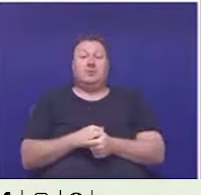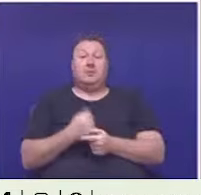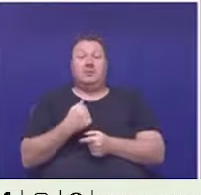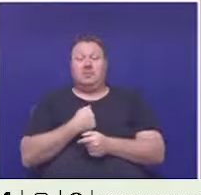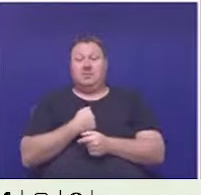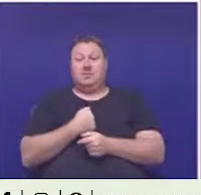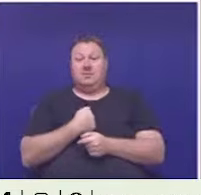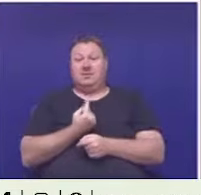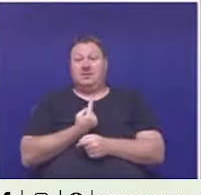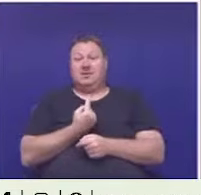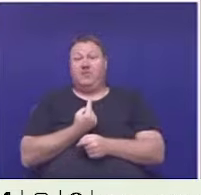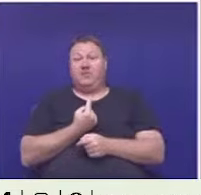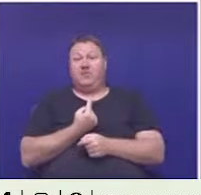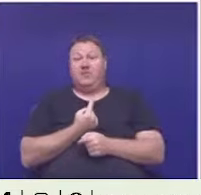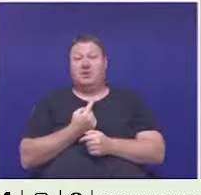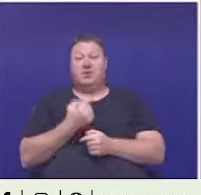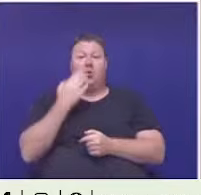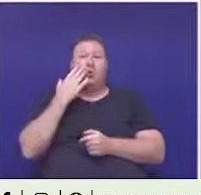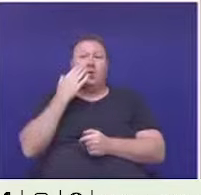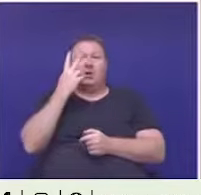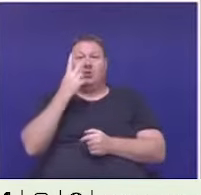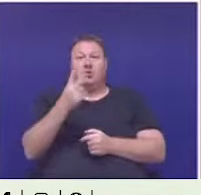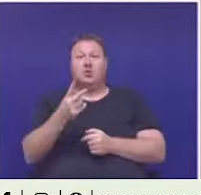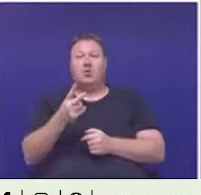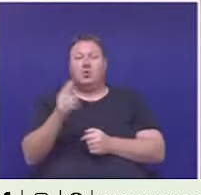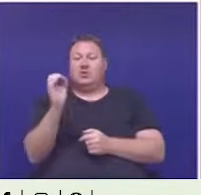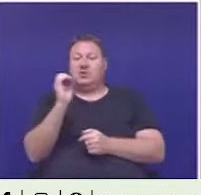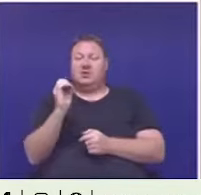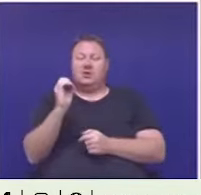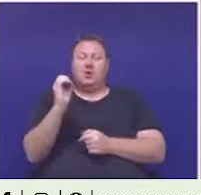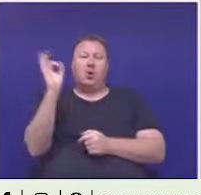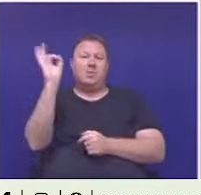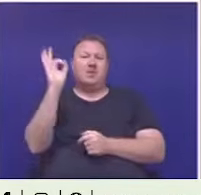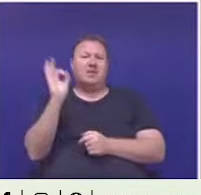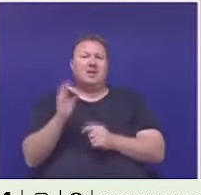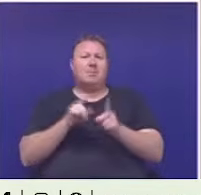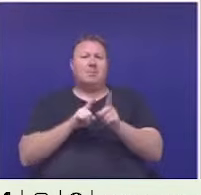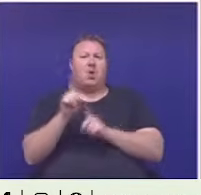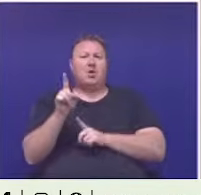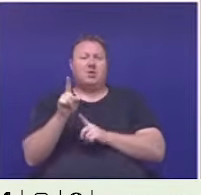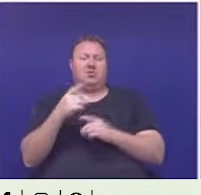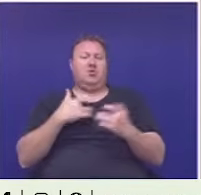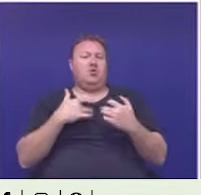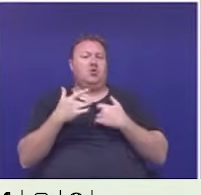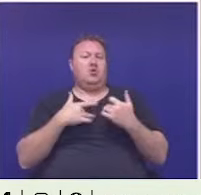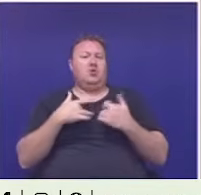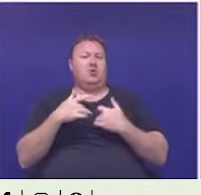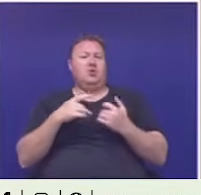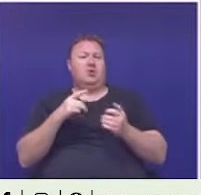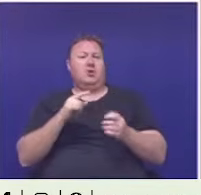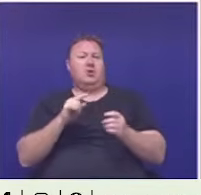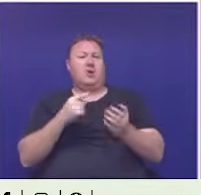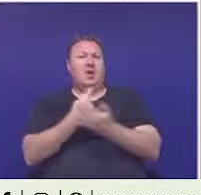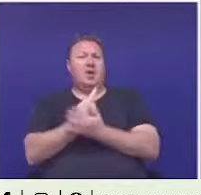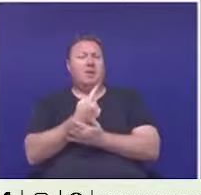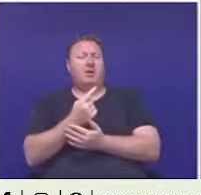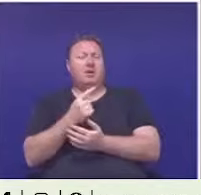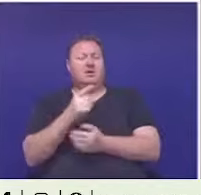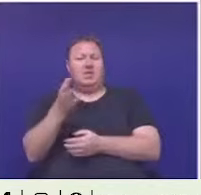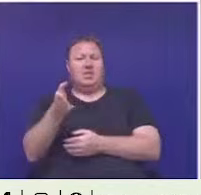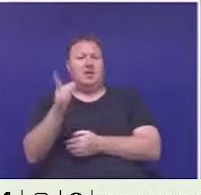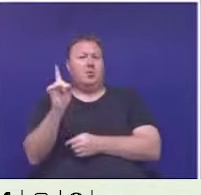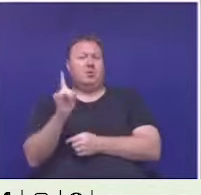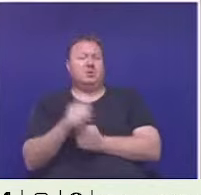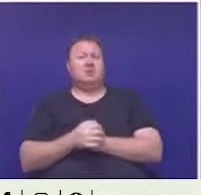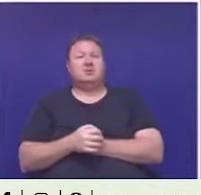I myself, when I saw that they'd received 0% pass rate, was very concerned about what had happened. And so that's what